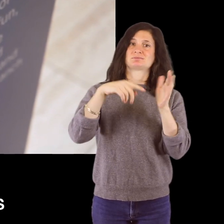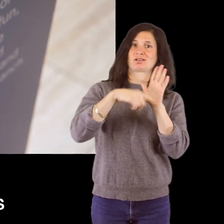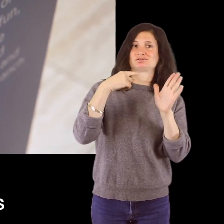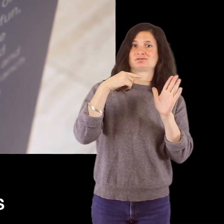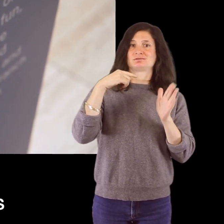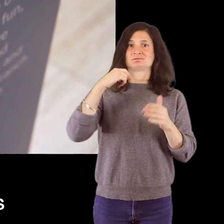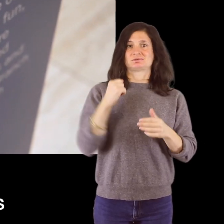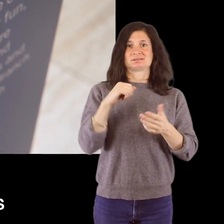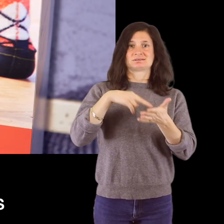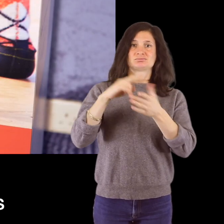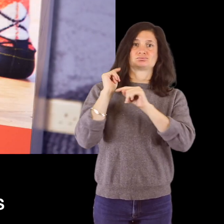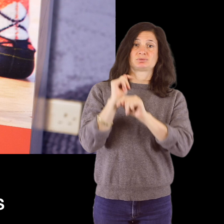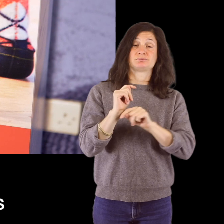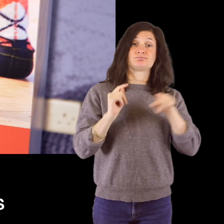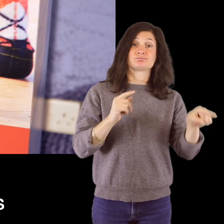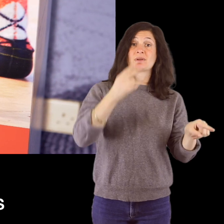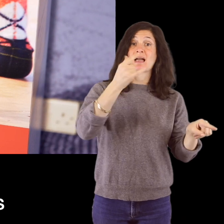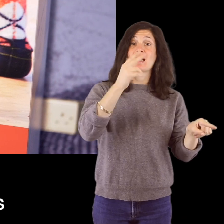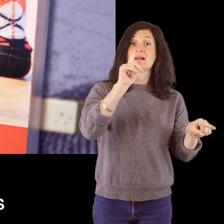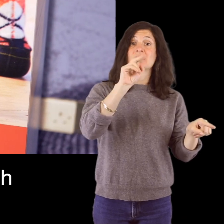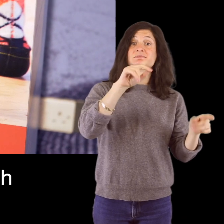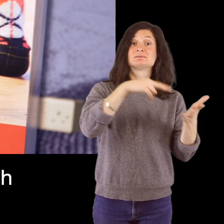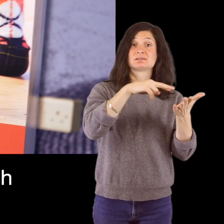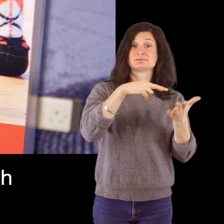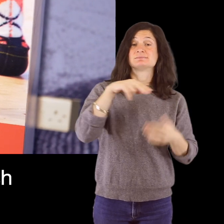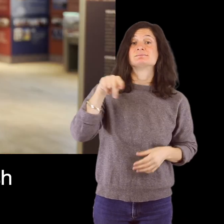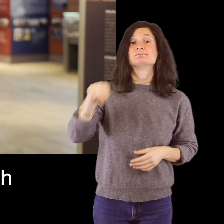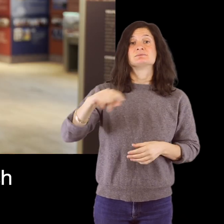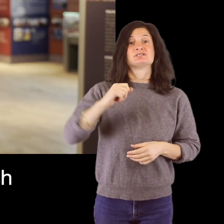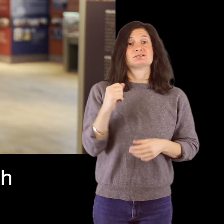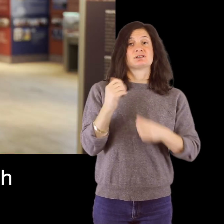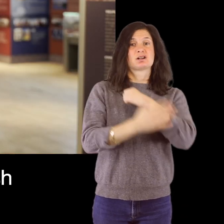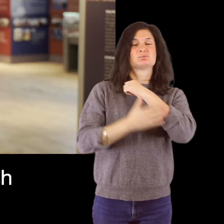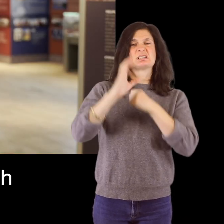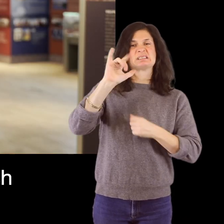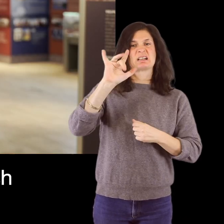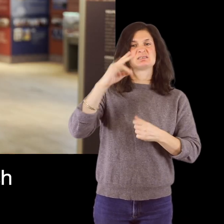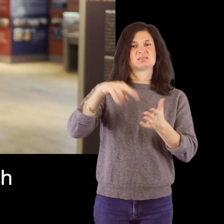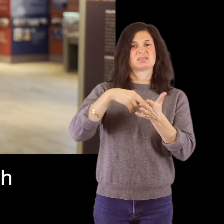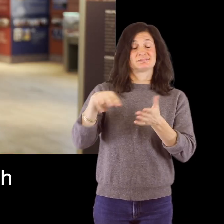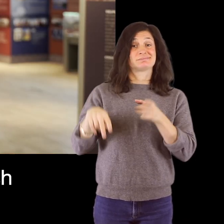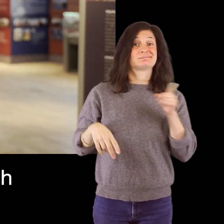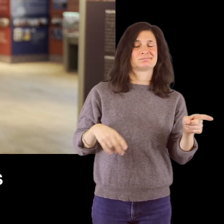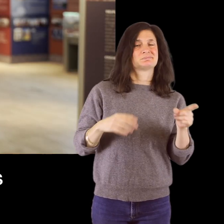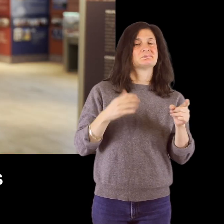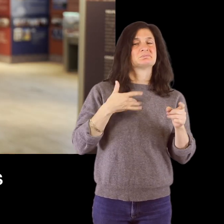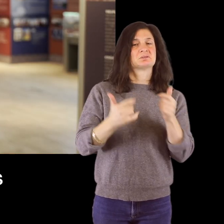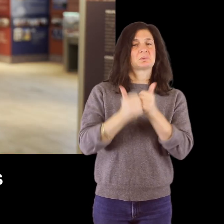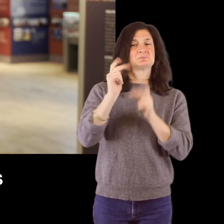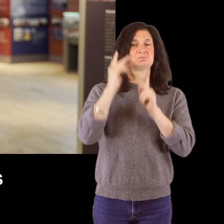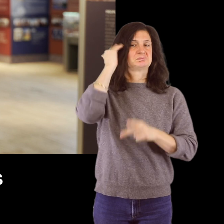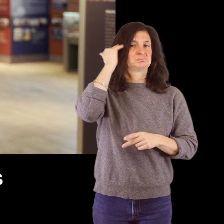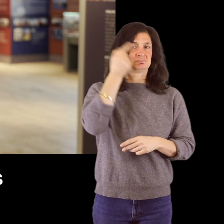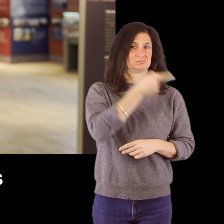that there are two distinct Ulster Scots dance traditions: Highland dancing and Scottish country or ceilidh dancing.